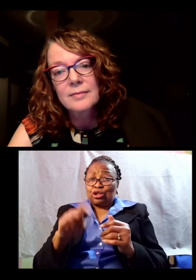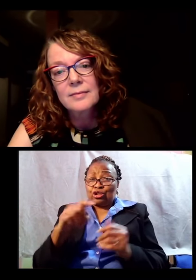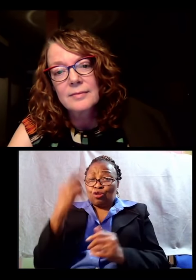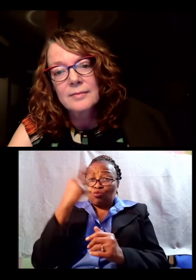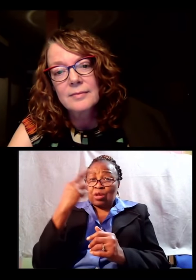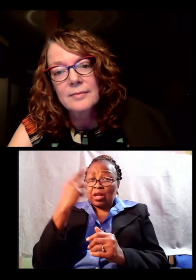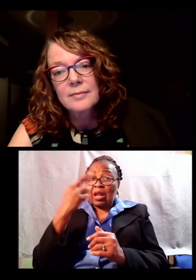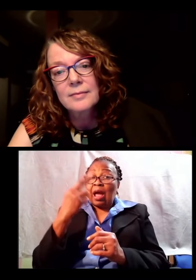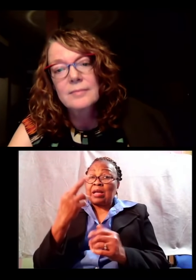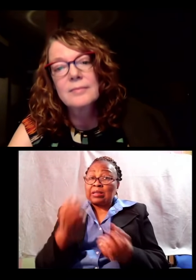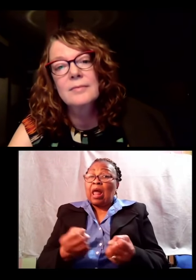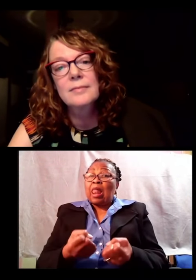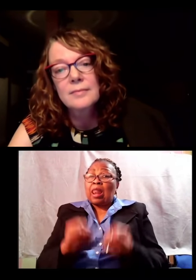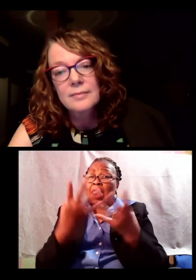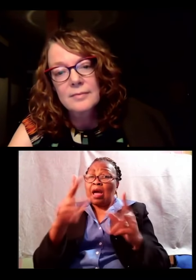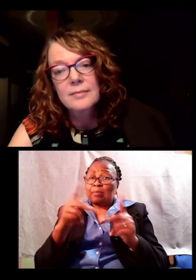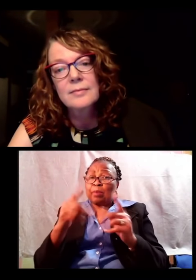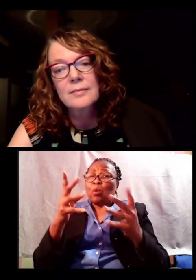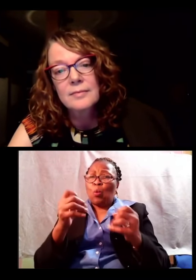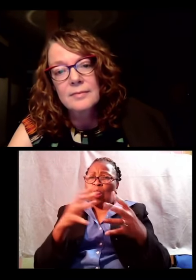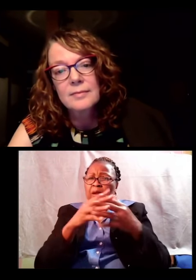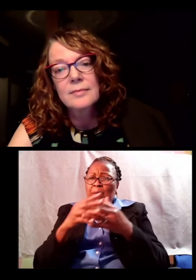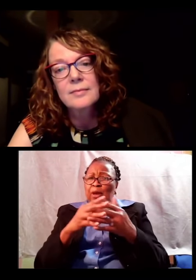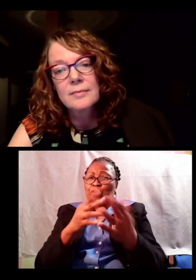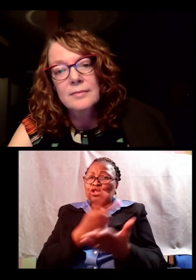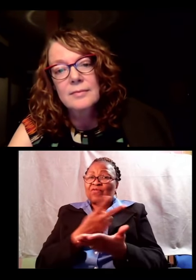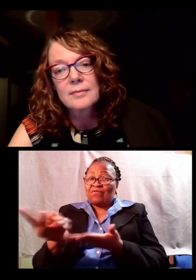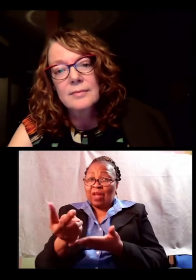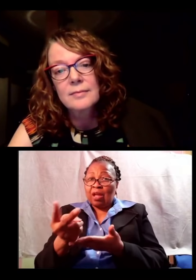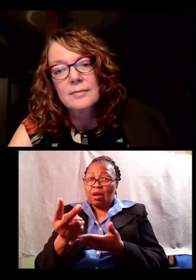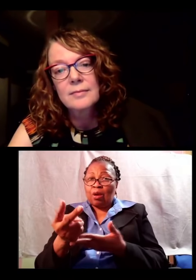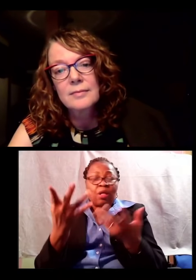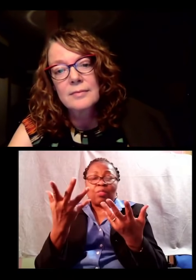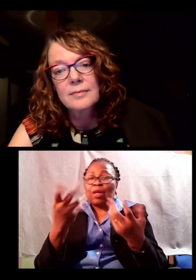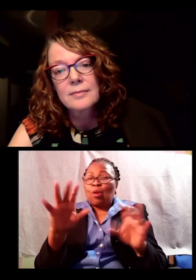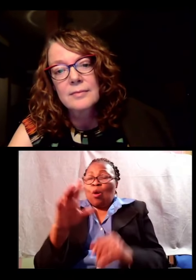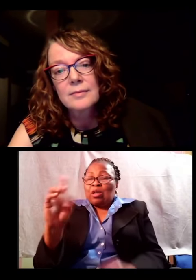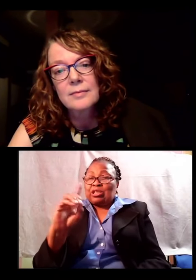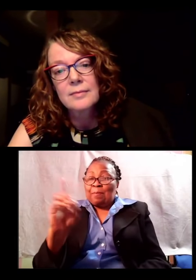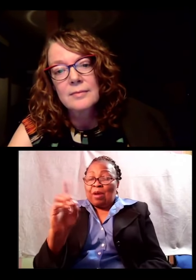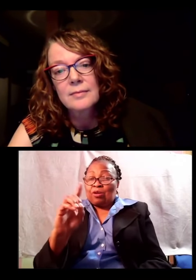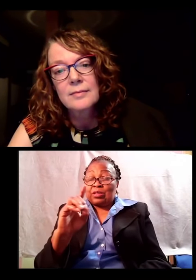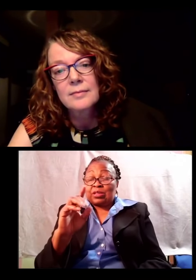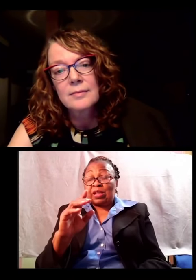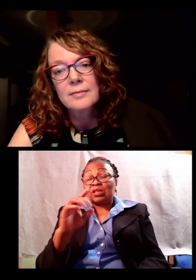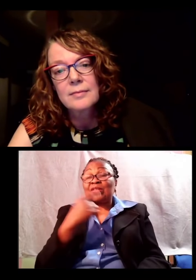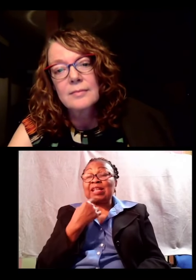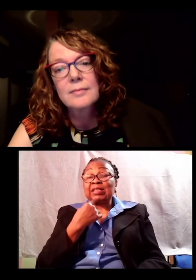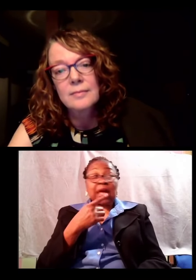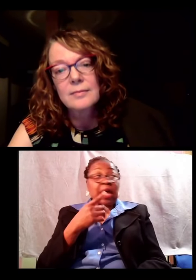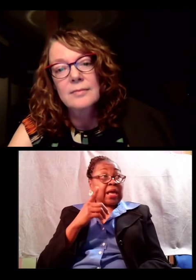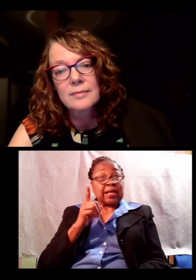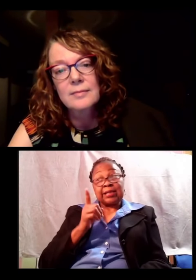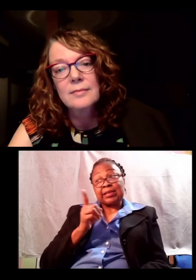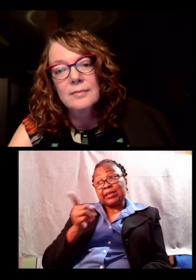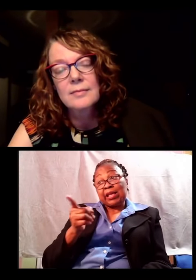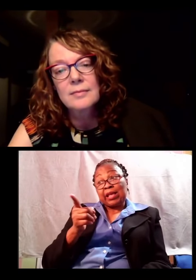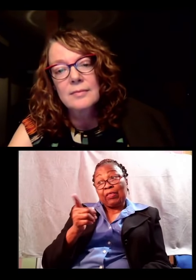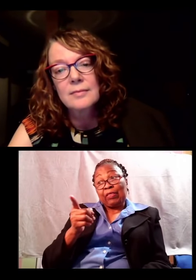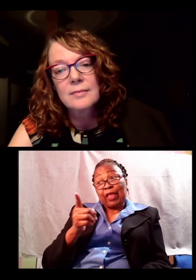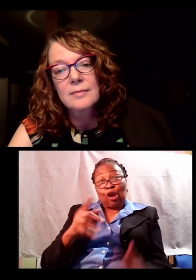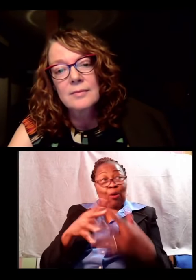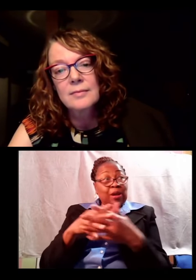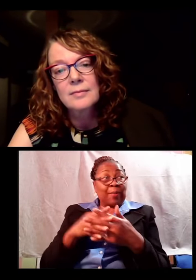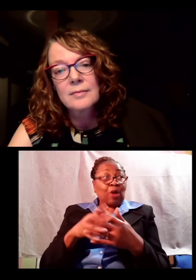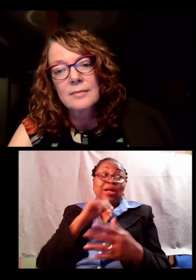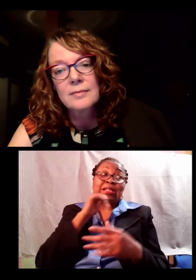fail. They would like American democracy to fail because then they can say, okay, look, it doesn't work. You're better off having